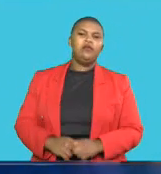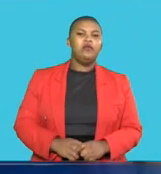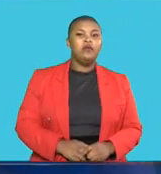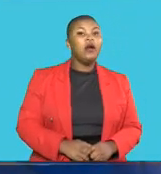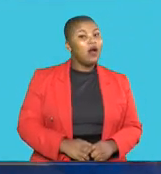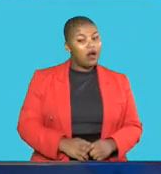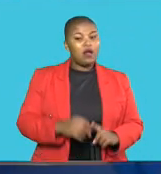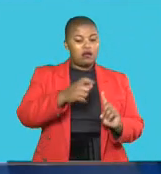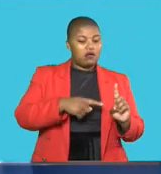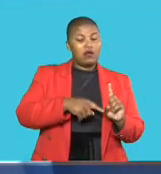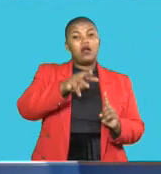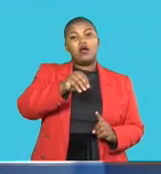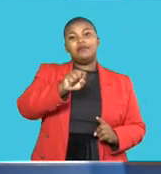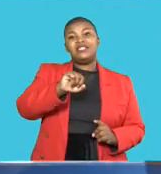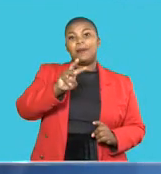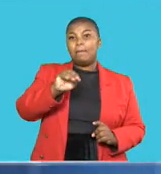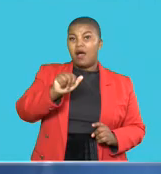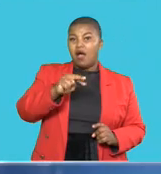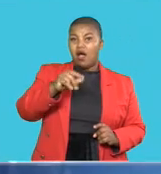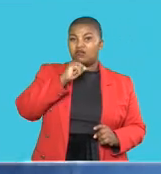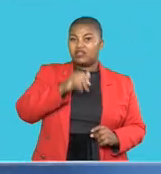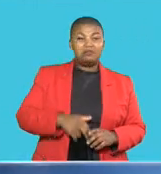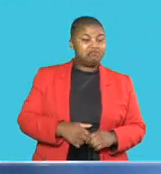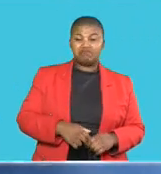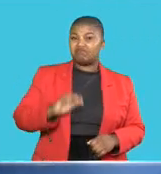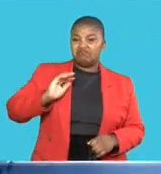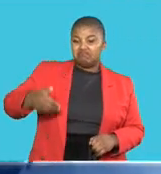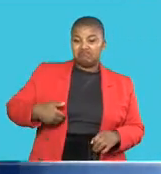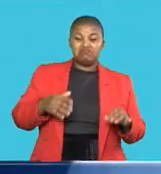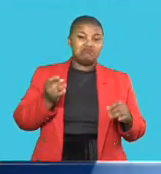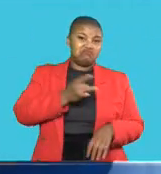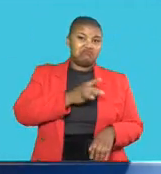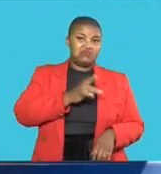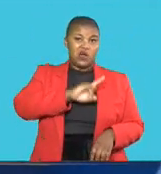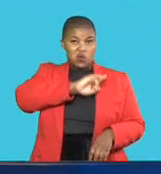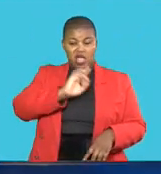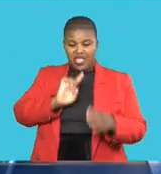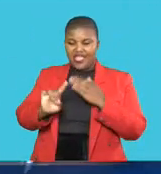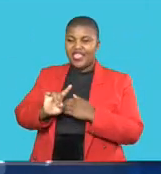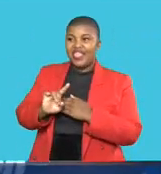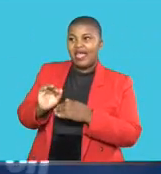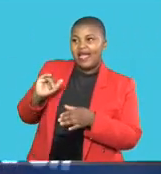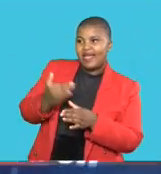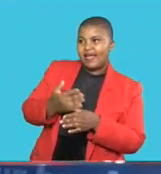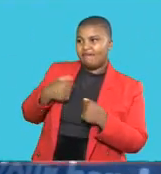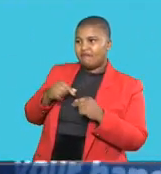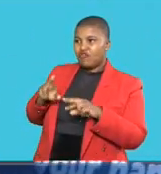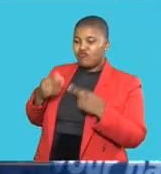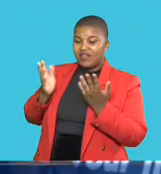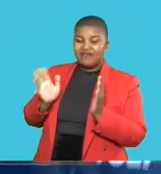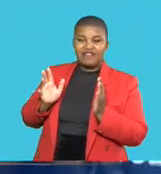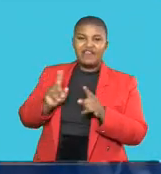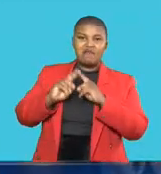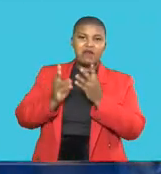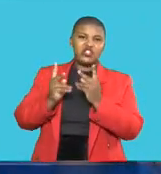abantu besifazana abaningi abasebeyesaba futhi abasawavula amacala ngenxa yokuthi uma bevulela amacala isikhathi esiningi amacala abo